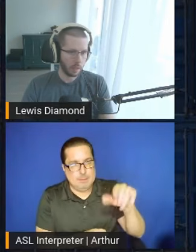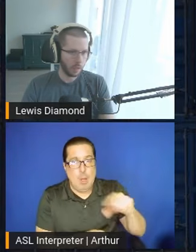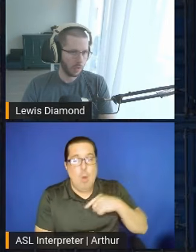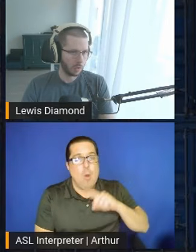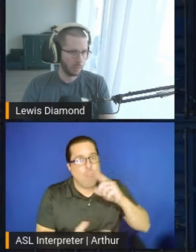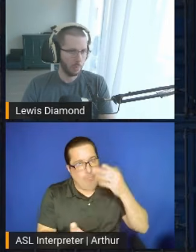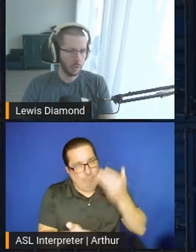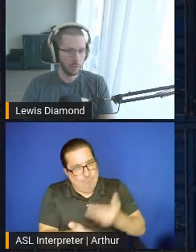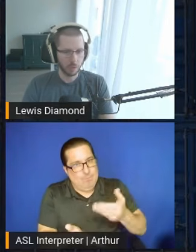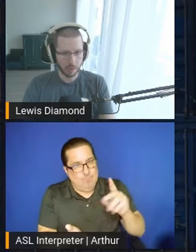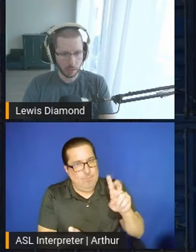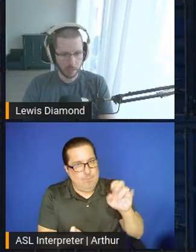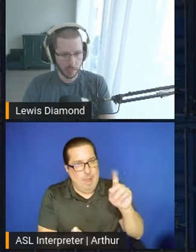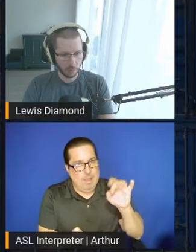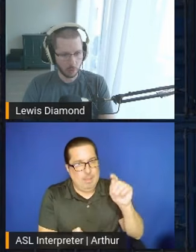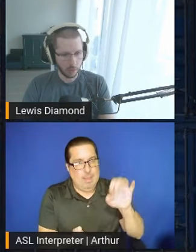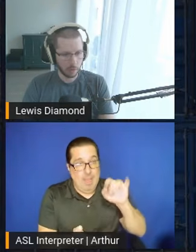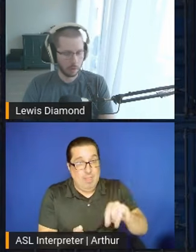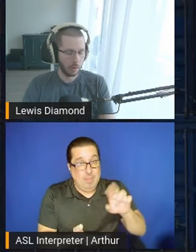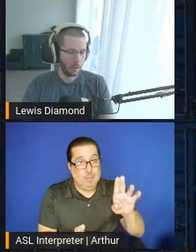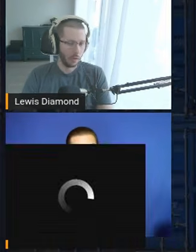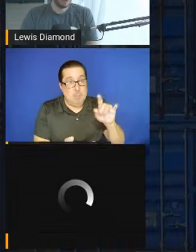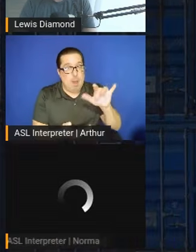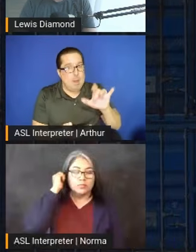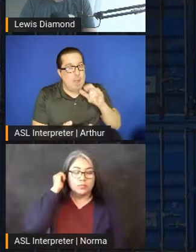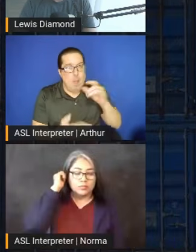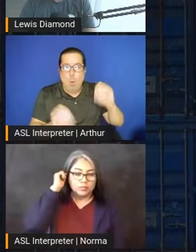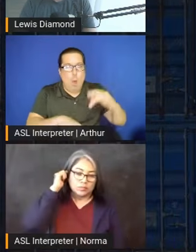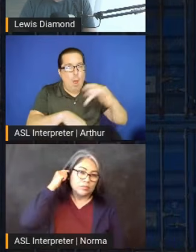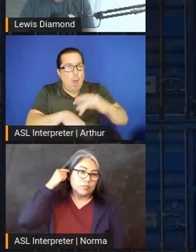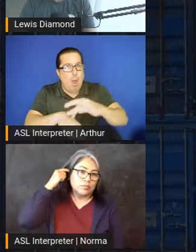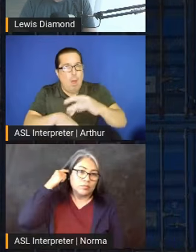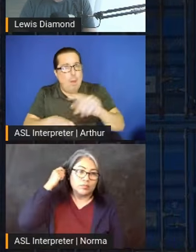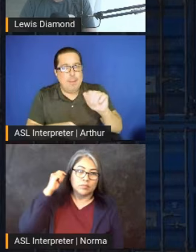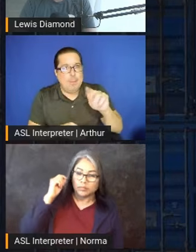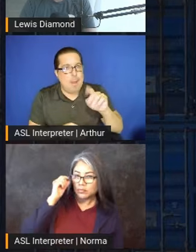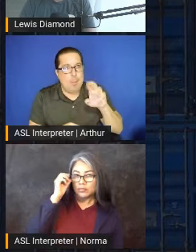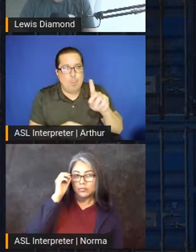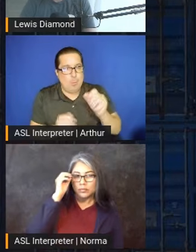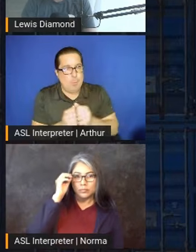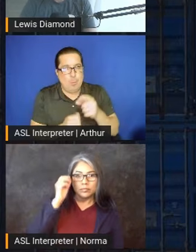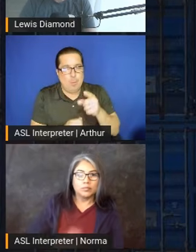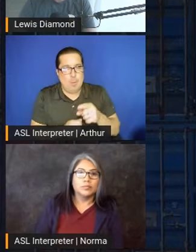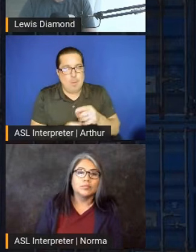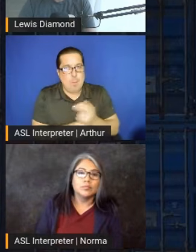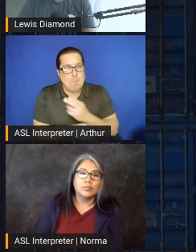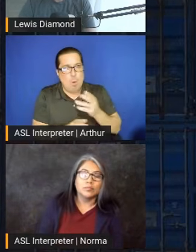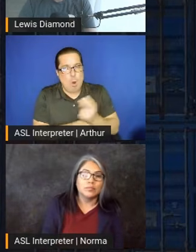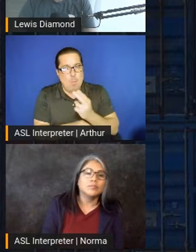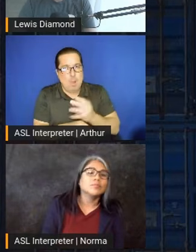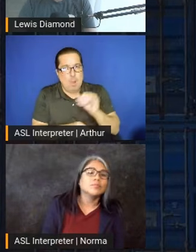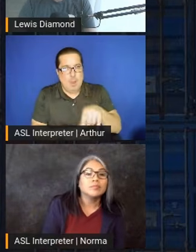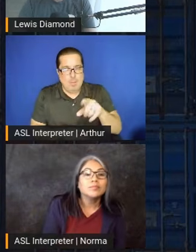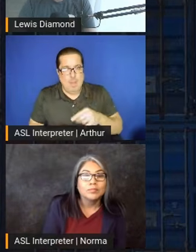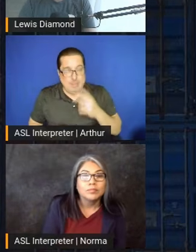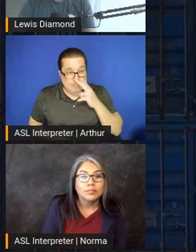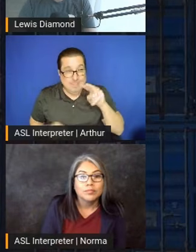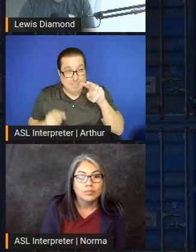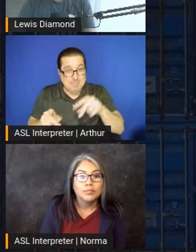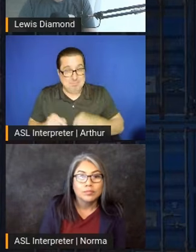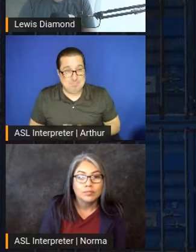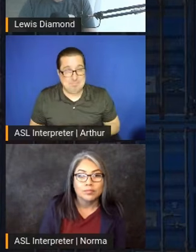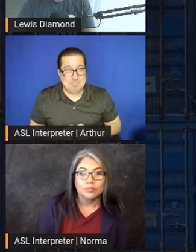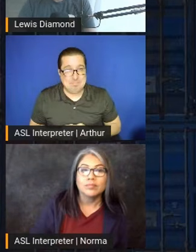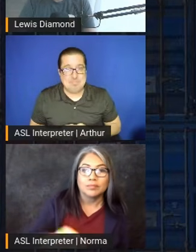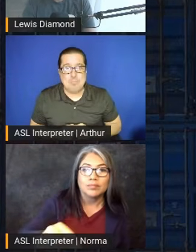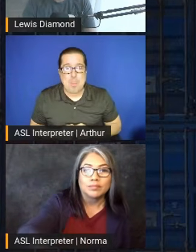validate that this bundle was not tampered with before applying it. So here, as you can see, I'm